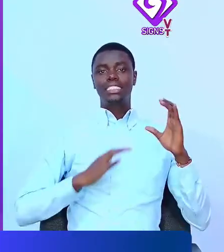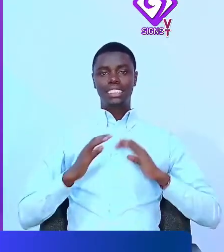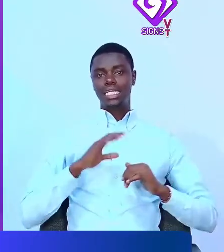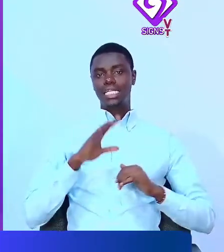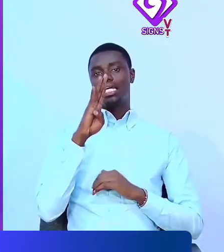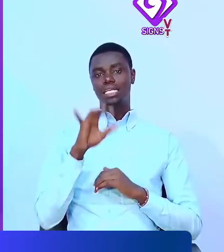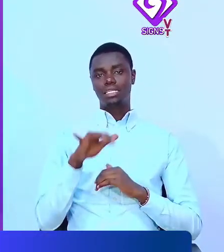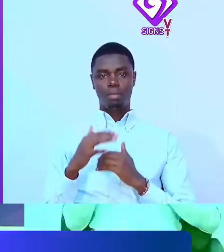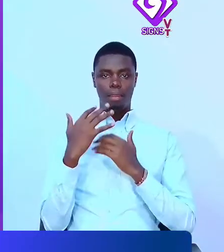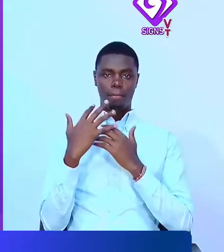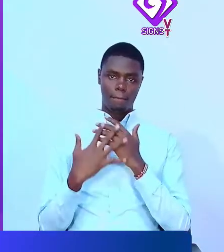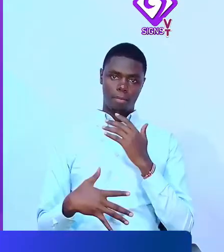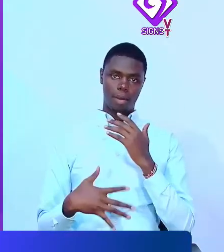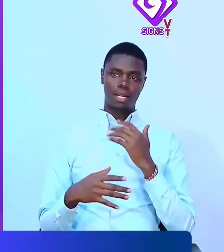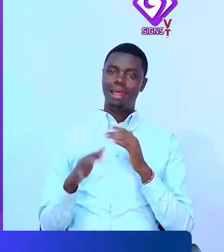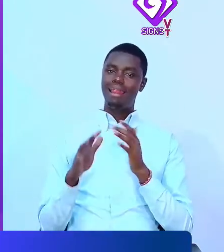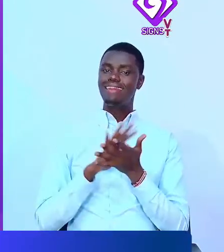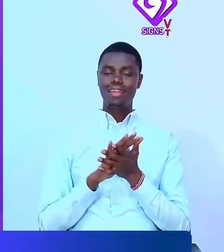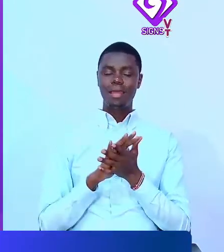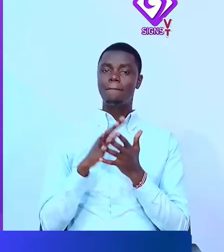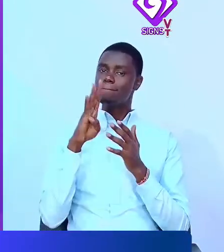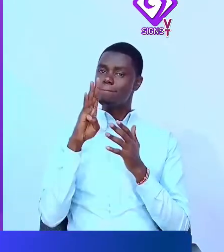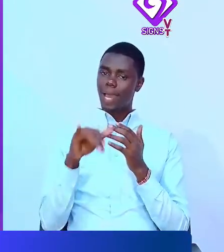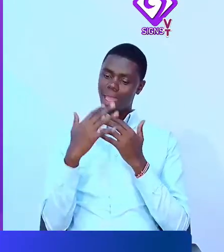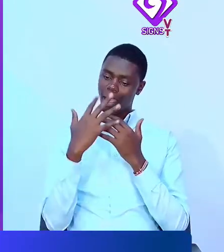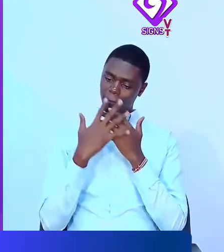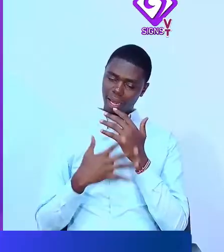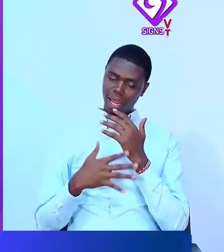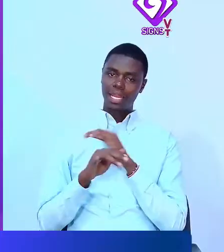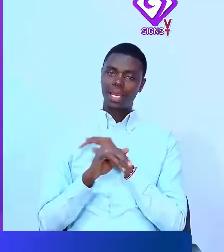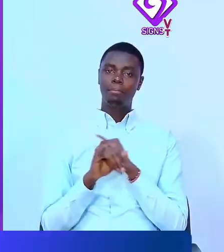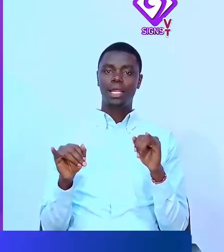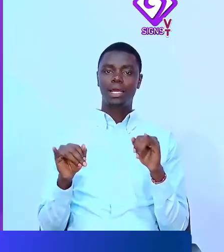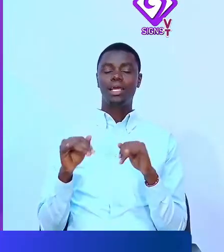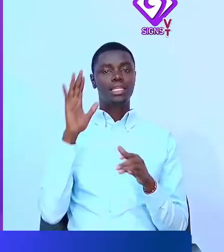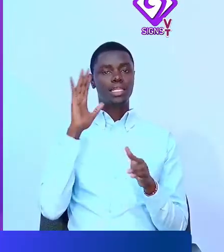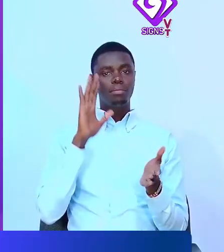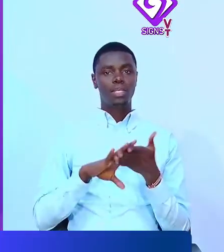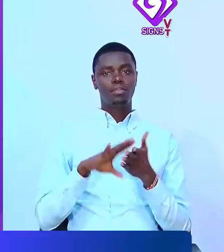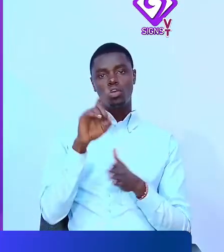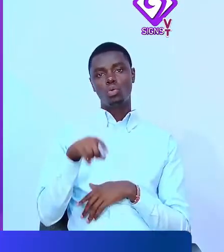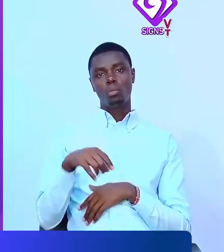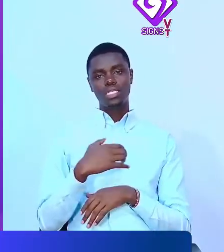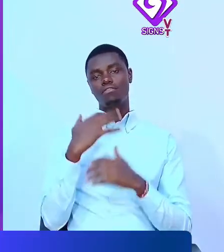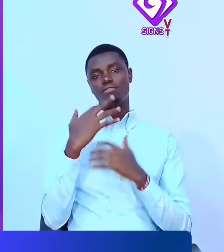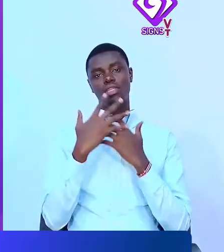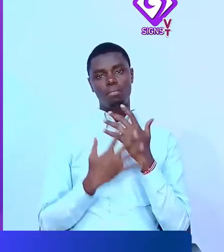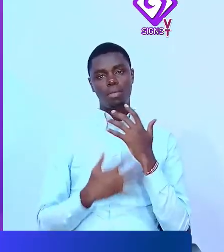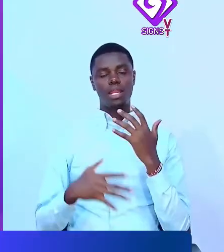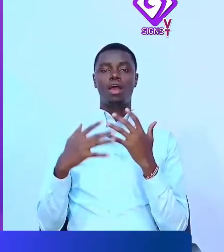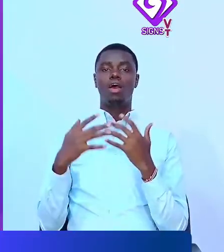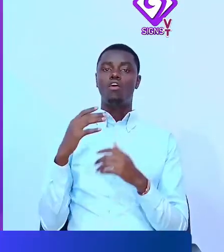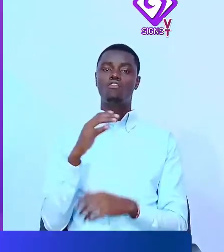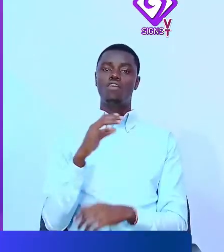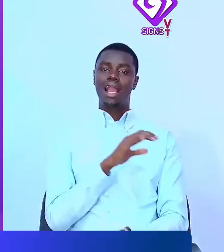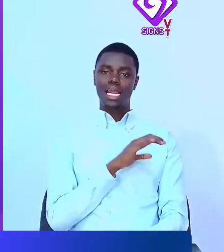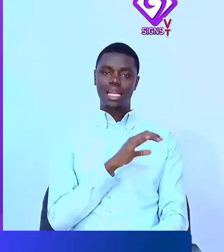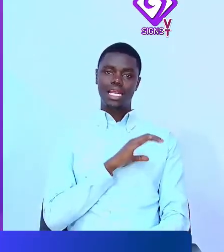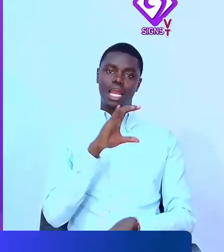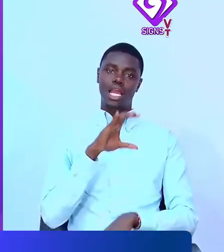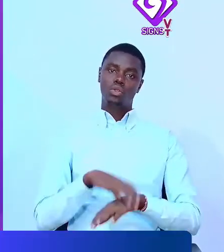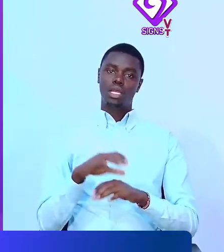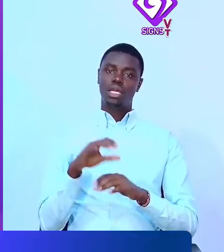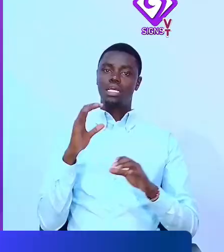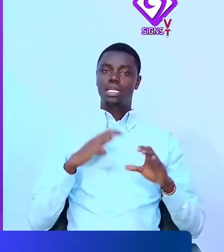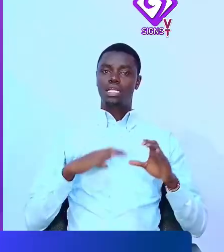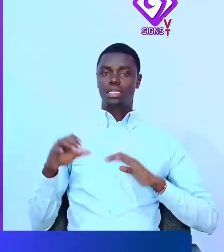blood. Nothing else. By what? By blood. Yeah. Because they believe that you must have the blood of the Canadians to get that